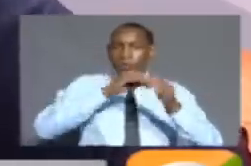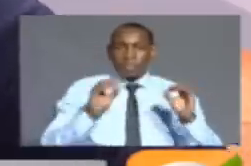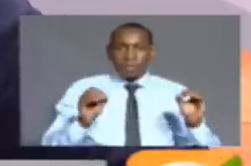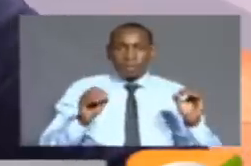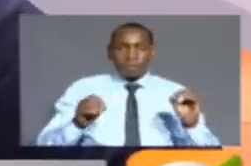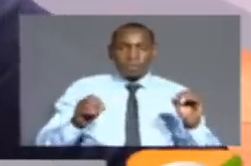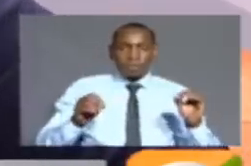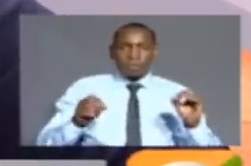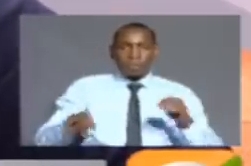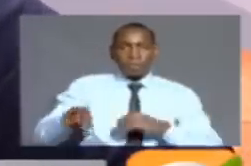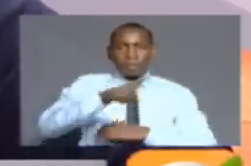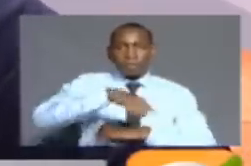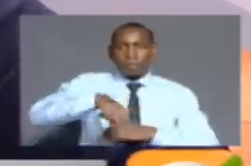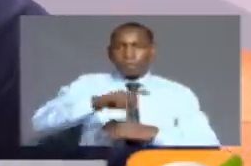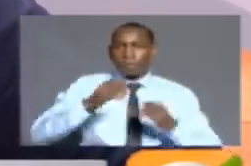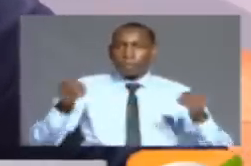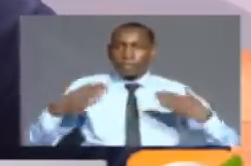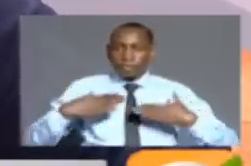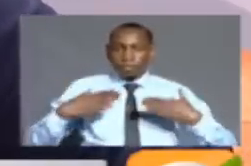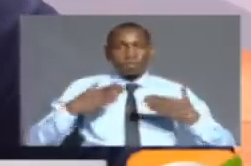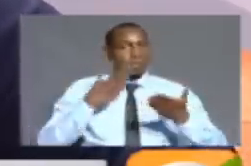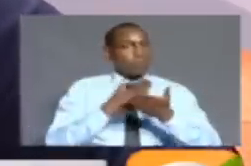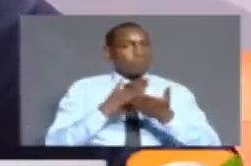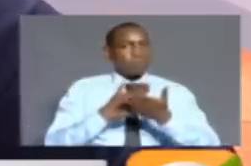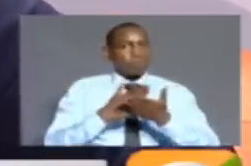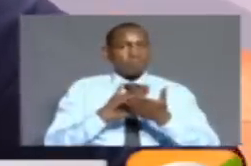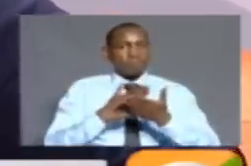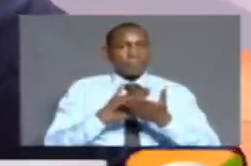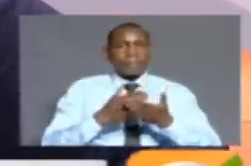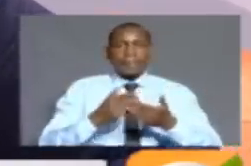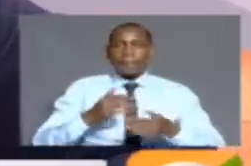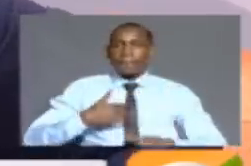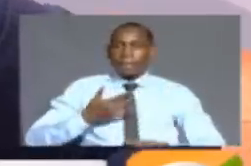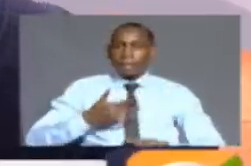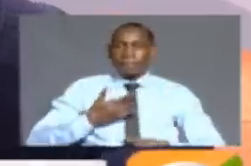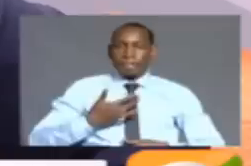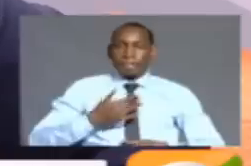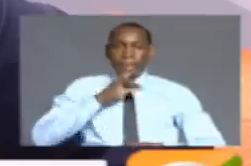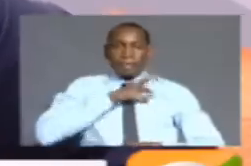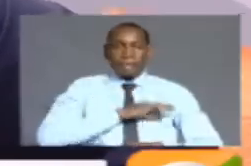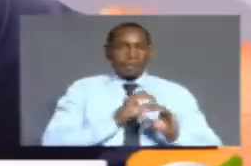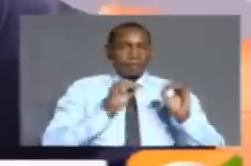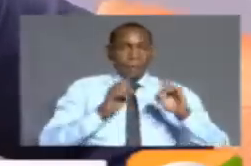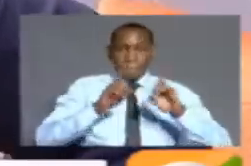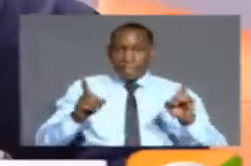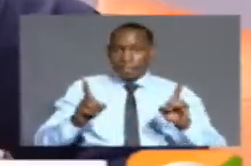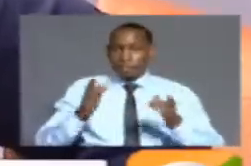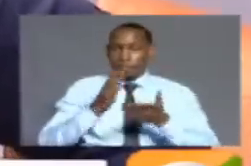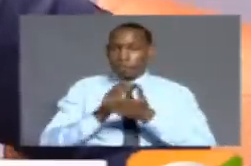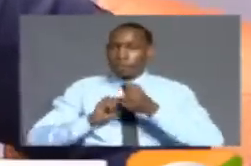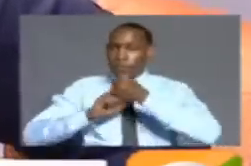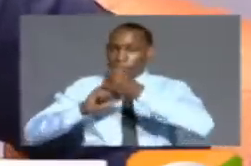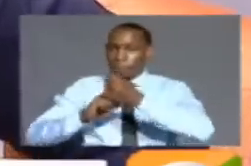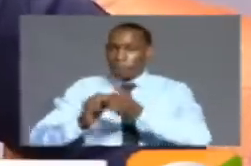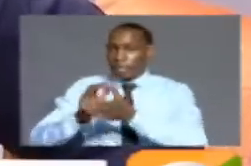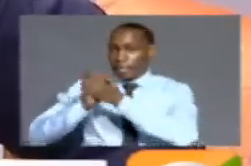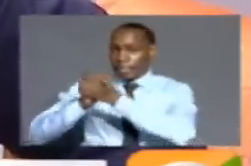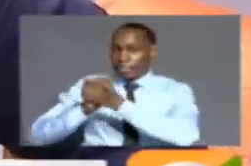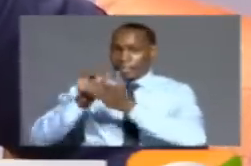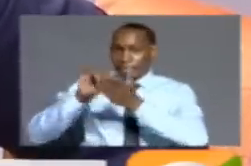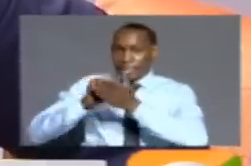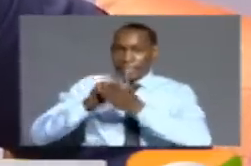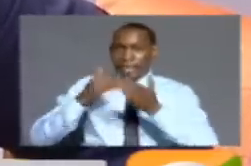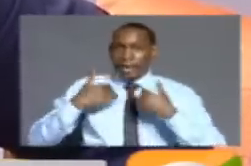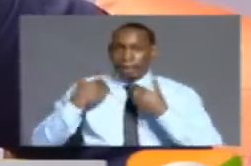are disgruntled, and we call a spade, you know. But the one thing that I support the handshake for is